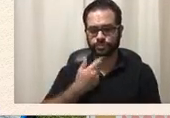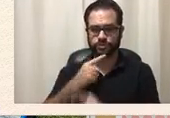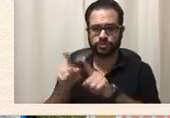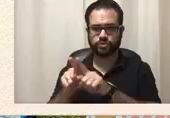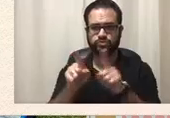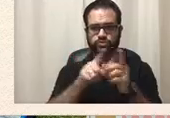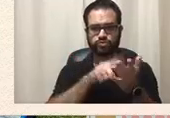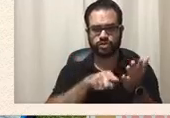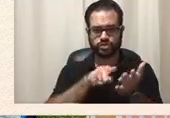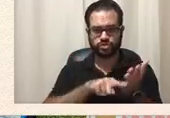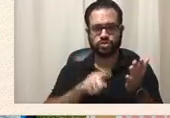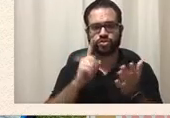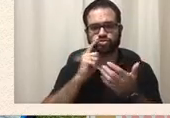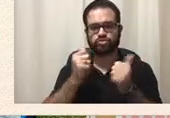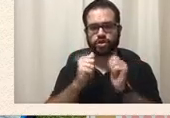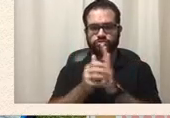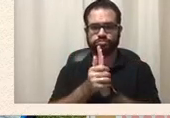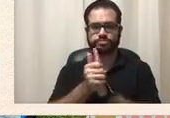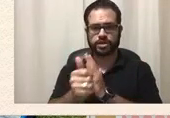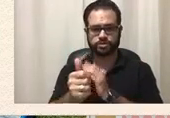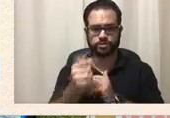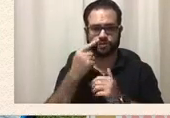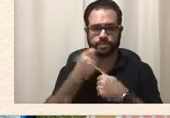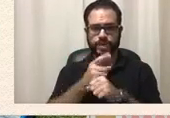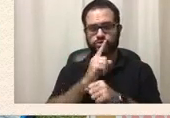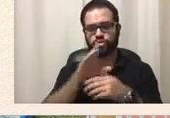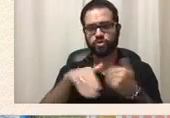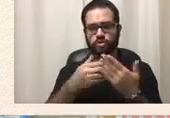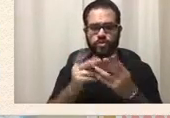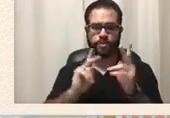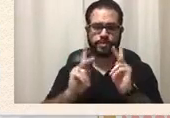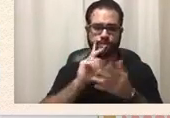ensure that all students learn and succeed. So let's begin.